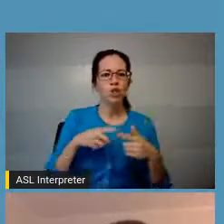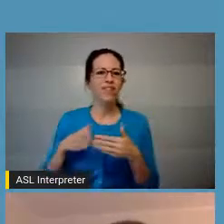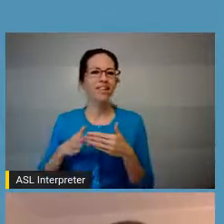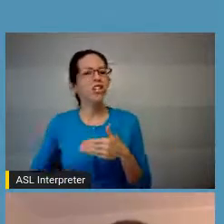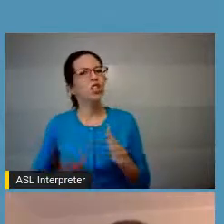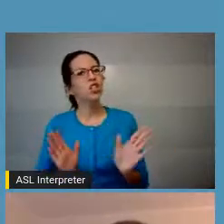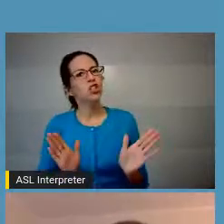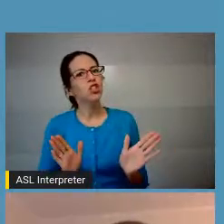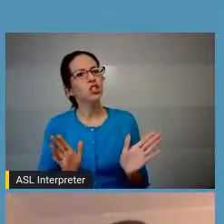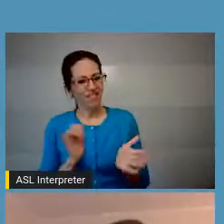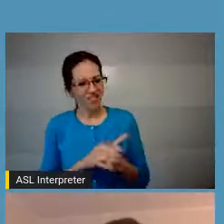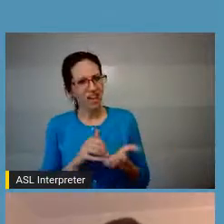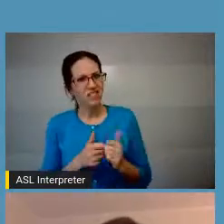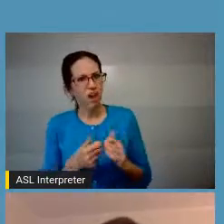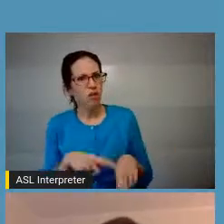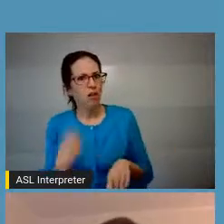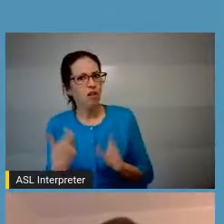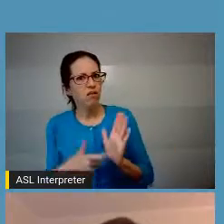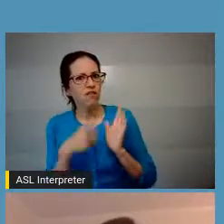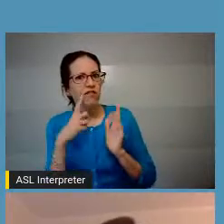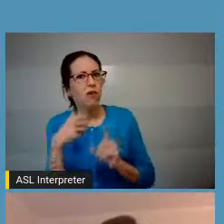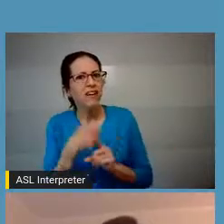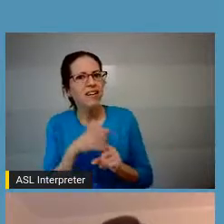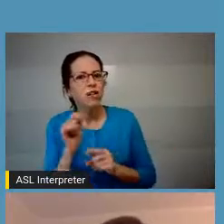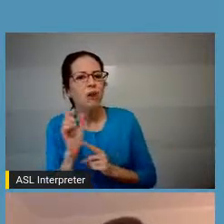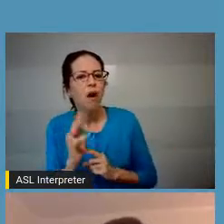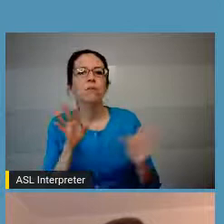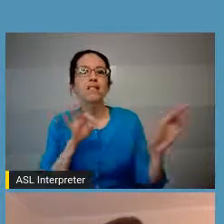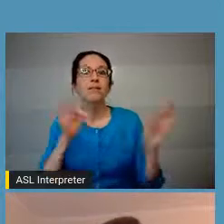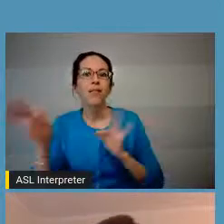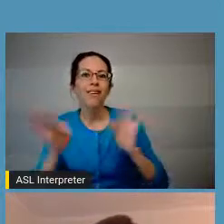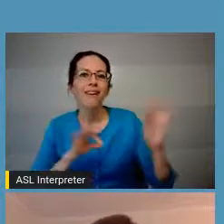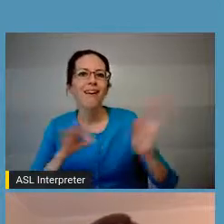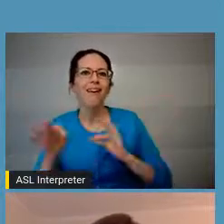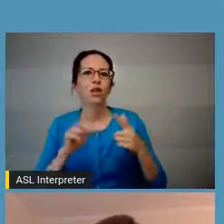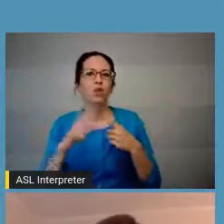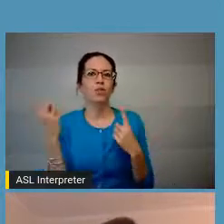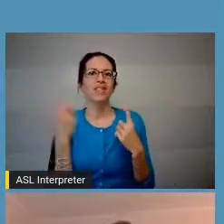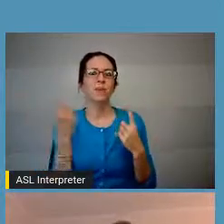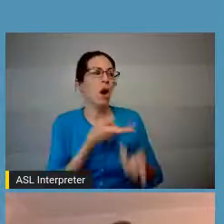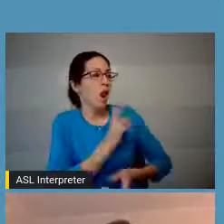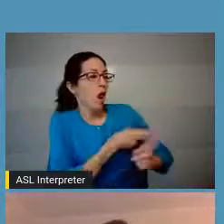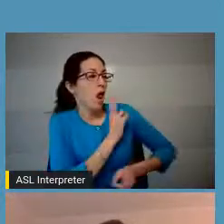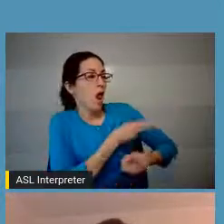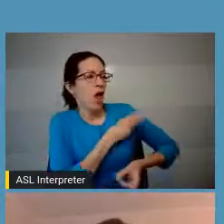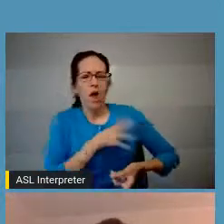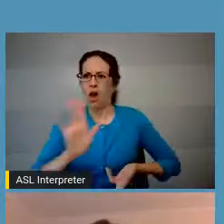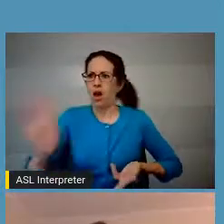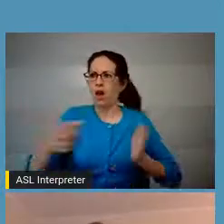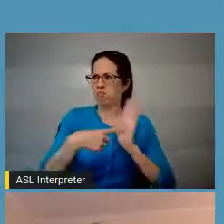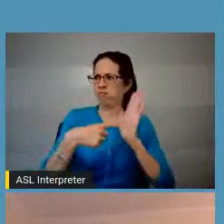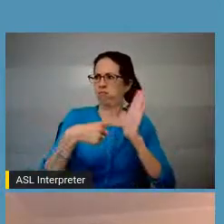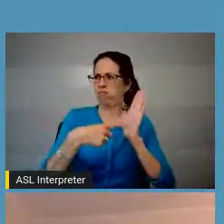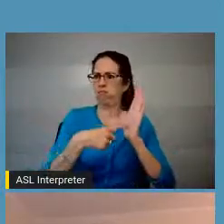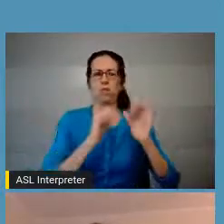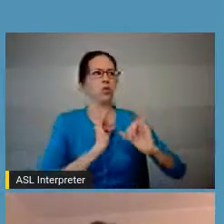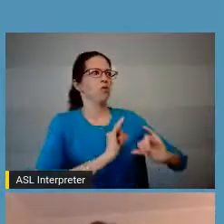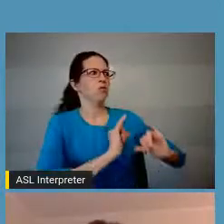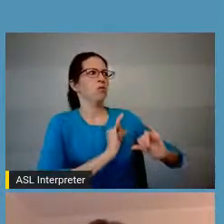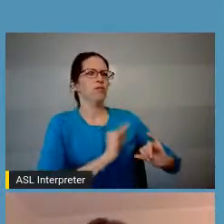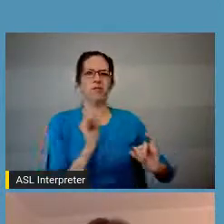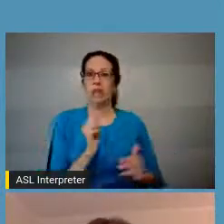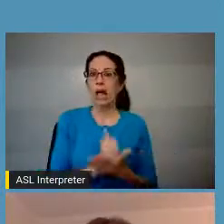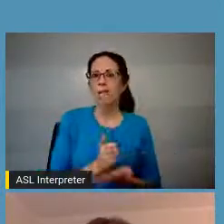can preserve it and we can provide access to it. That's immensely valuable for you and your department to be able to talk to